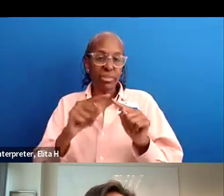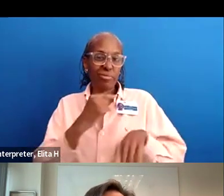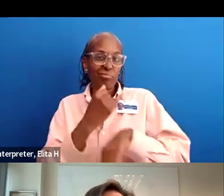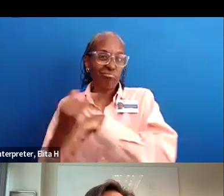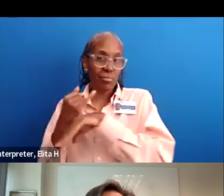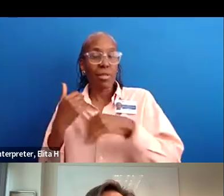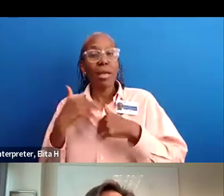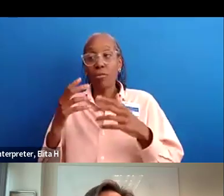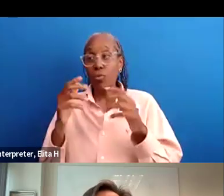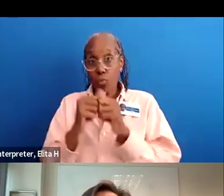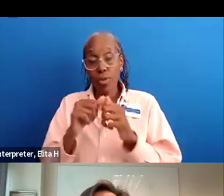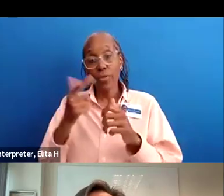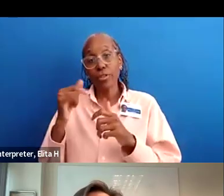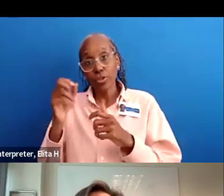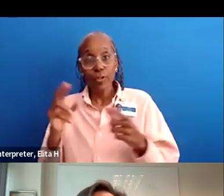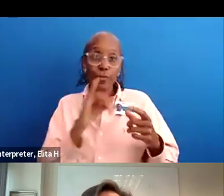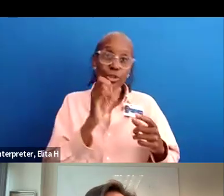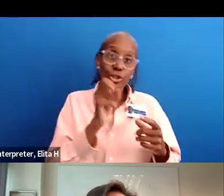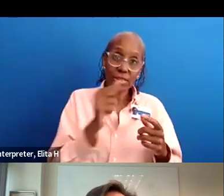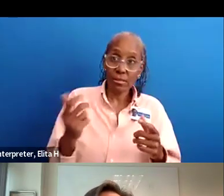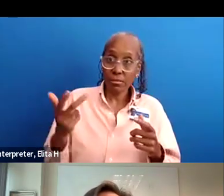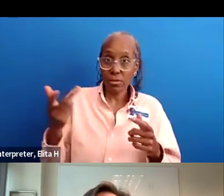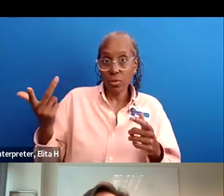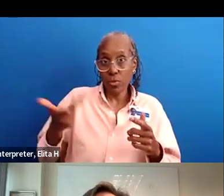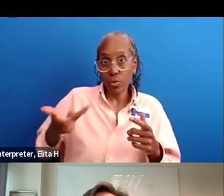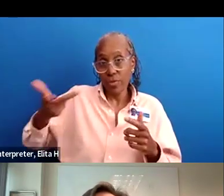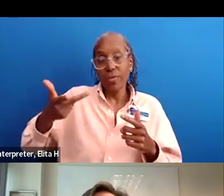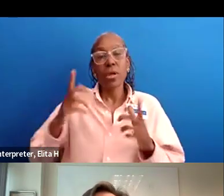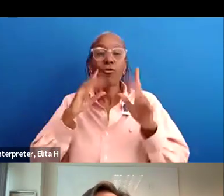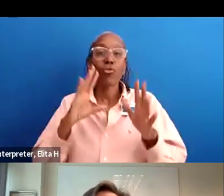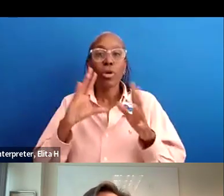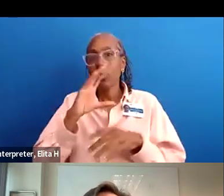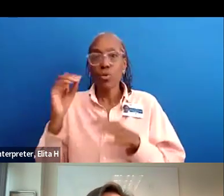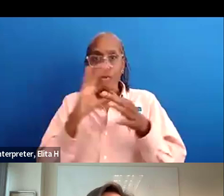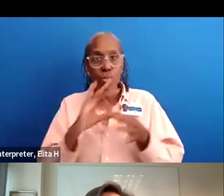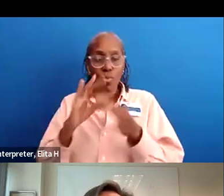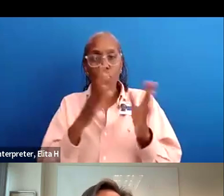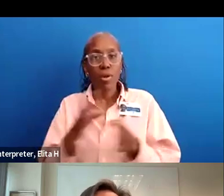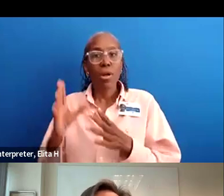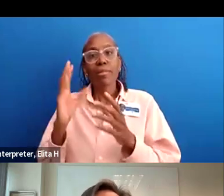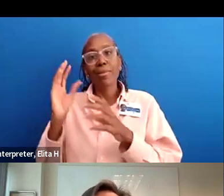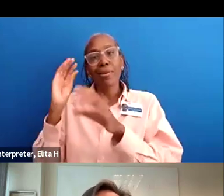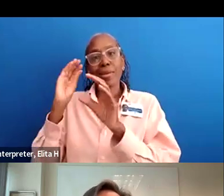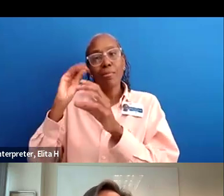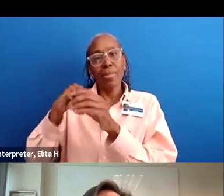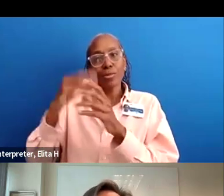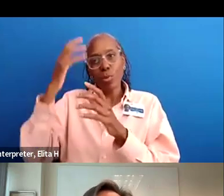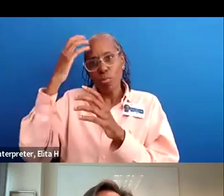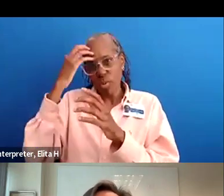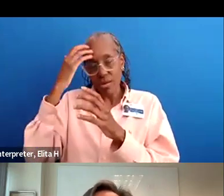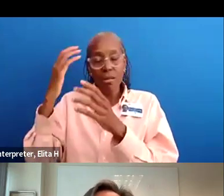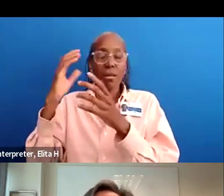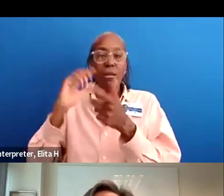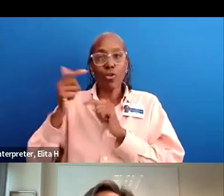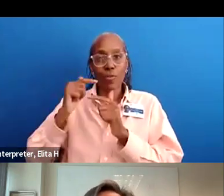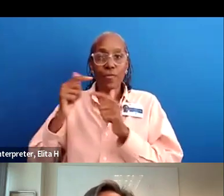And then together with Jennifer and Jessica, I have the great pleasure of co-organizing the implantable brain-computer interface collaborative